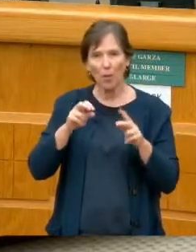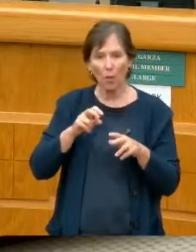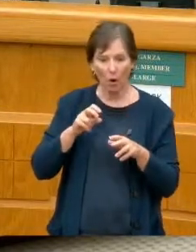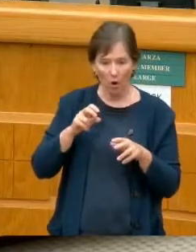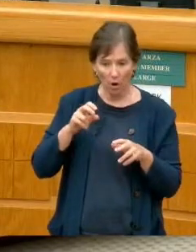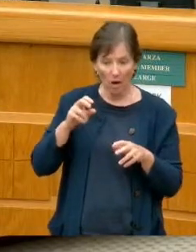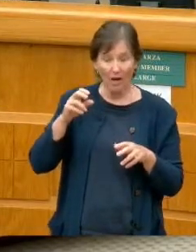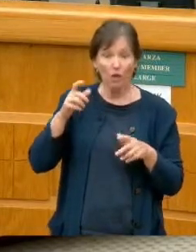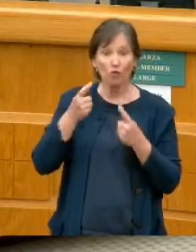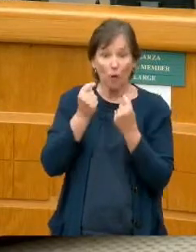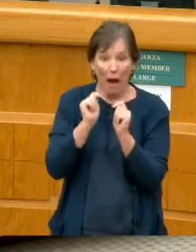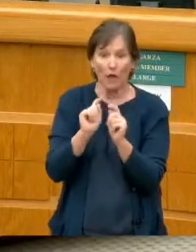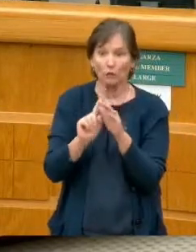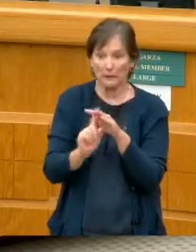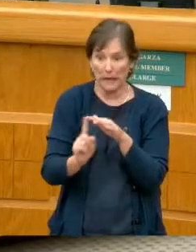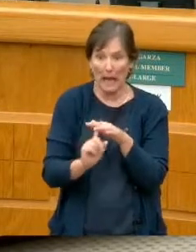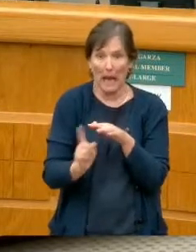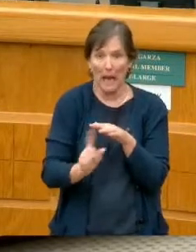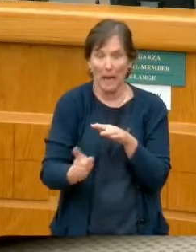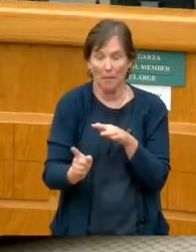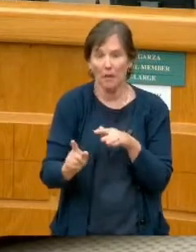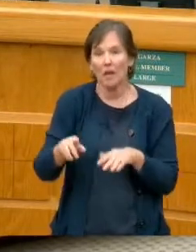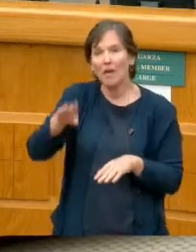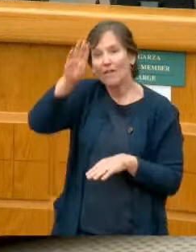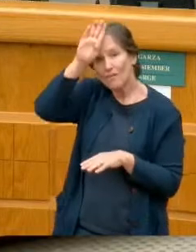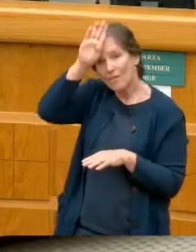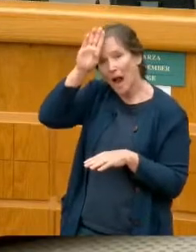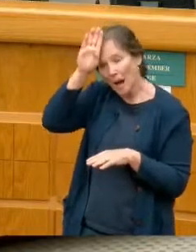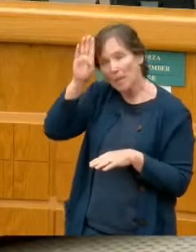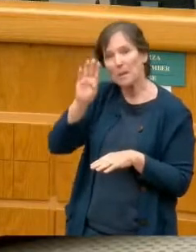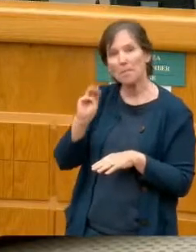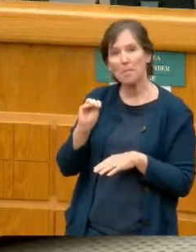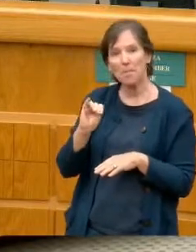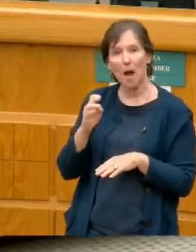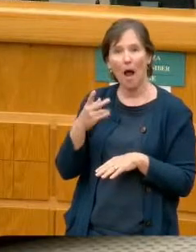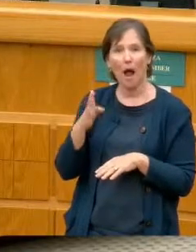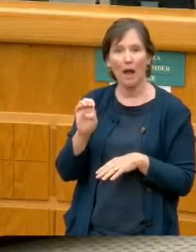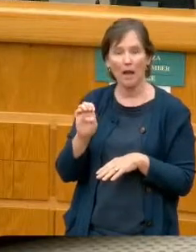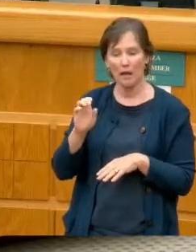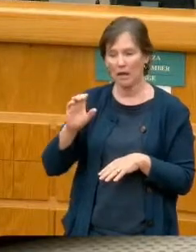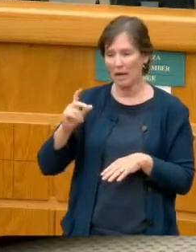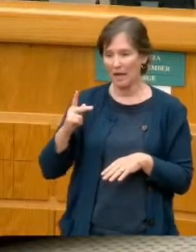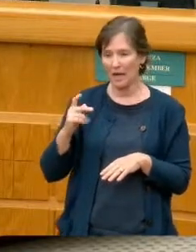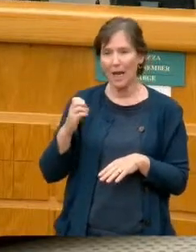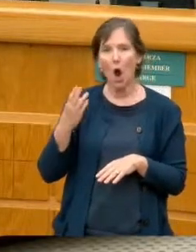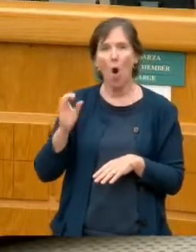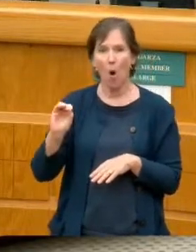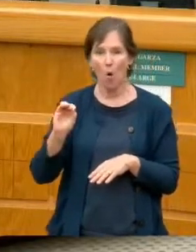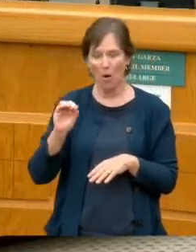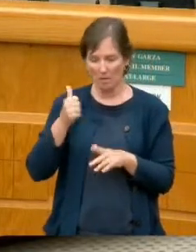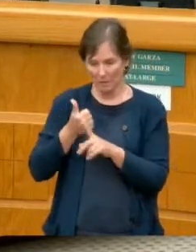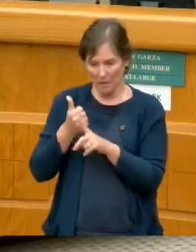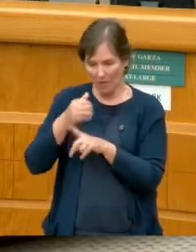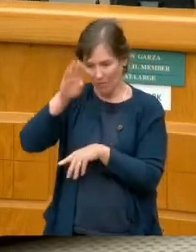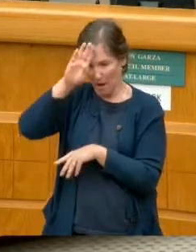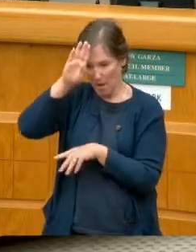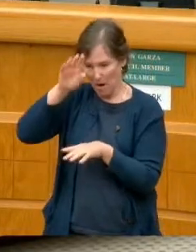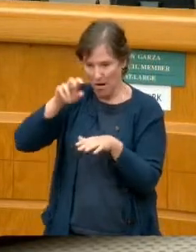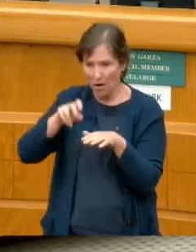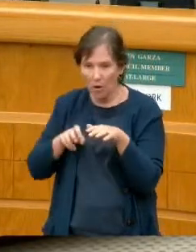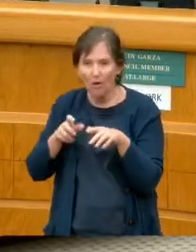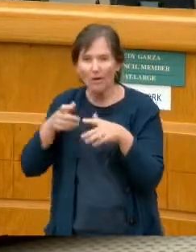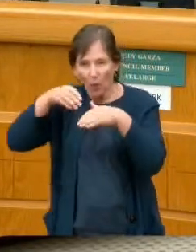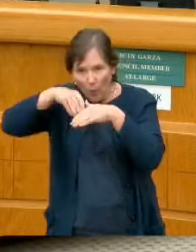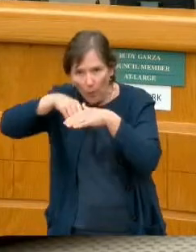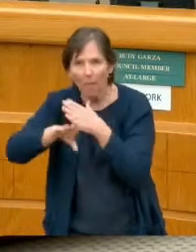of scaling 93 floors to reach any survivors. The photo was printed a few days later, and Mike was thought to have certainly